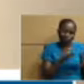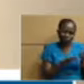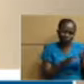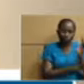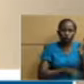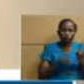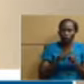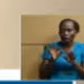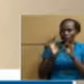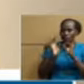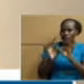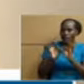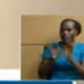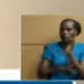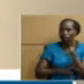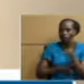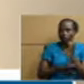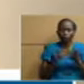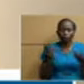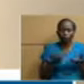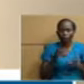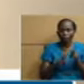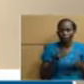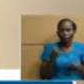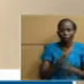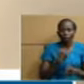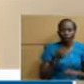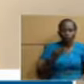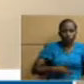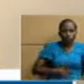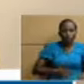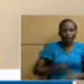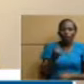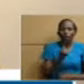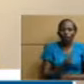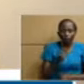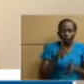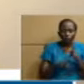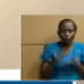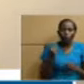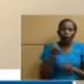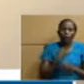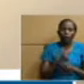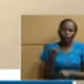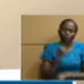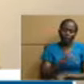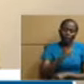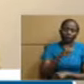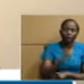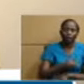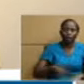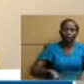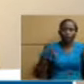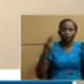has always referred to people working for the stomach alone, people working for a day-to-day living, to step